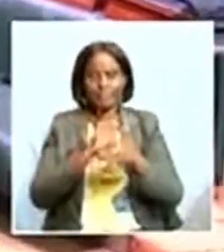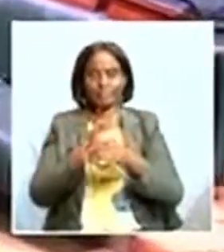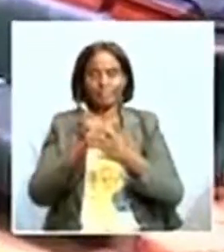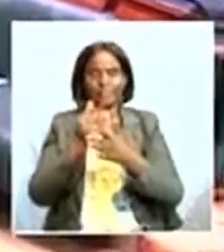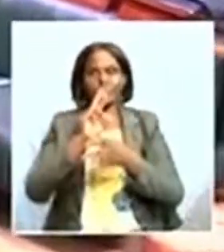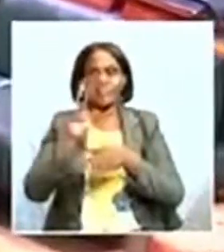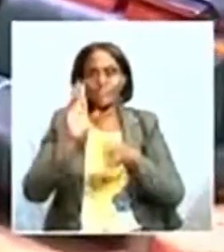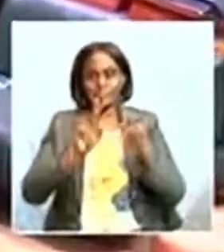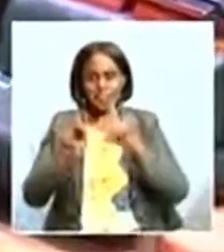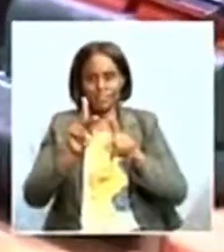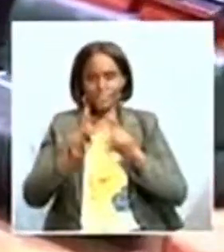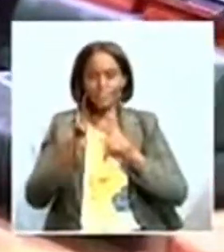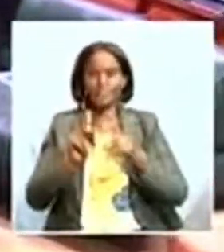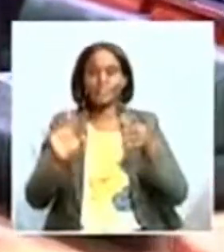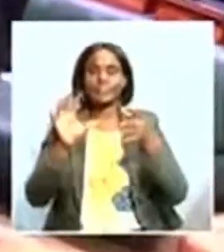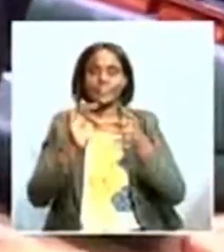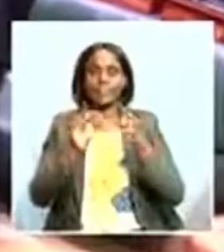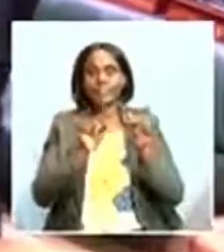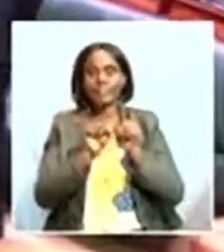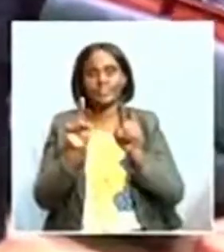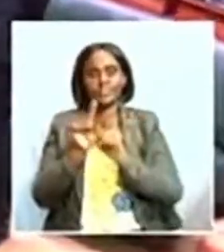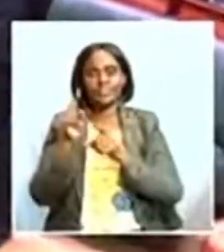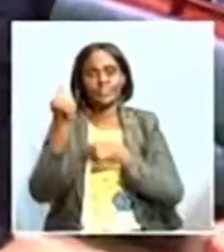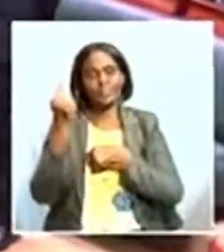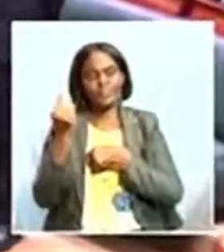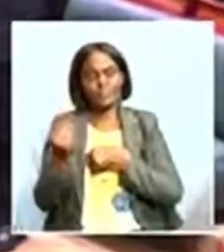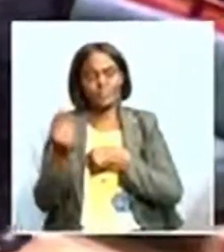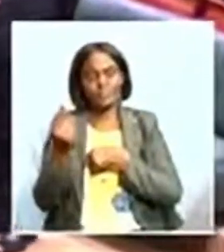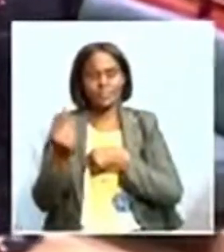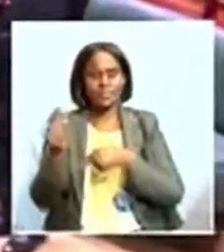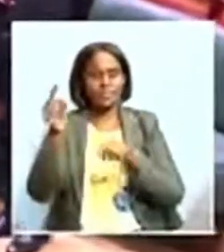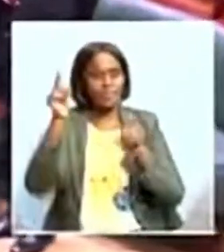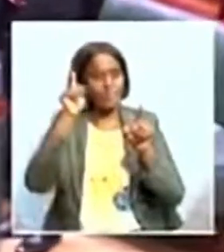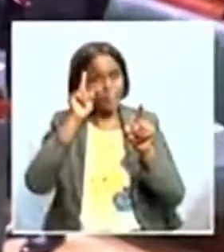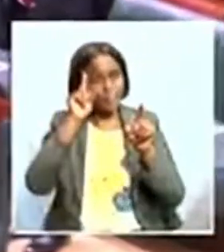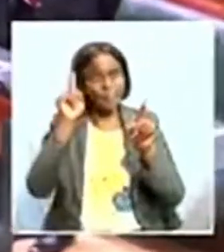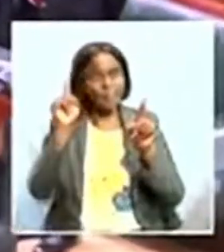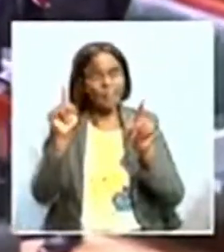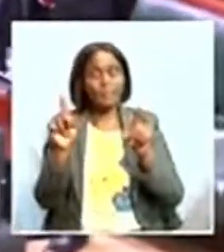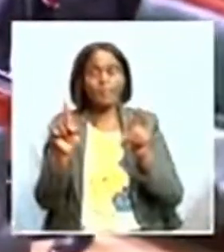Let us all have people join as one,